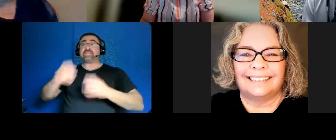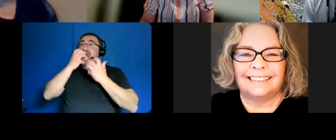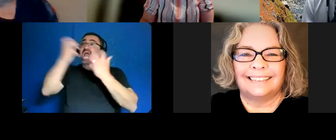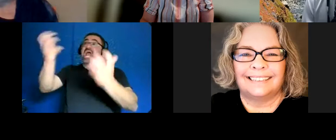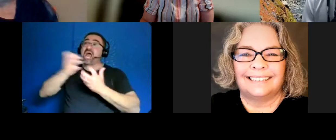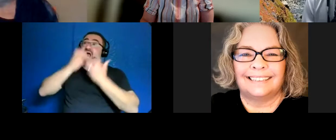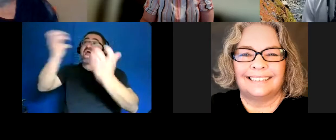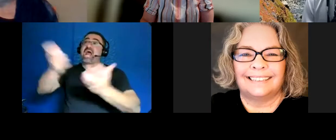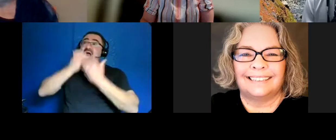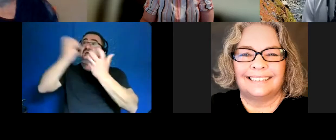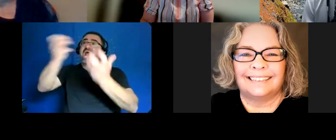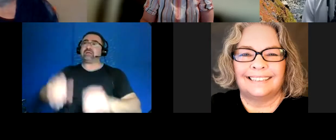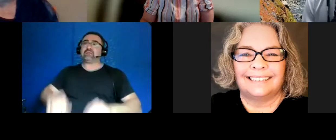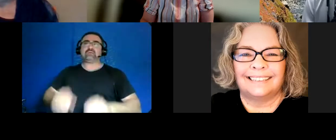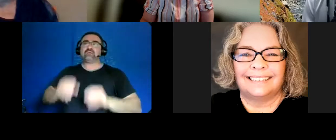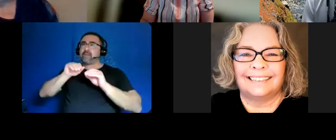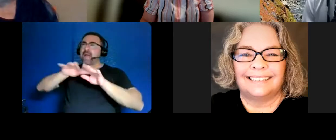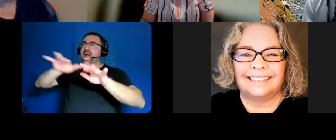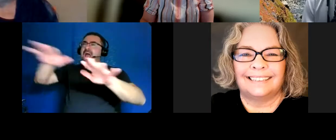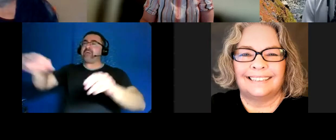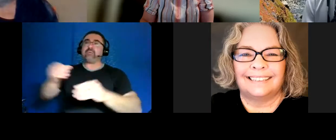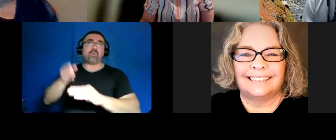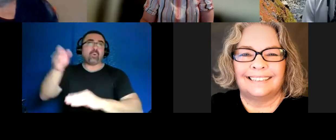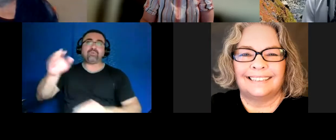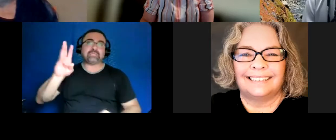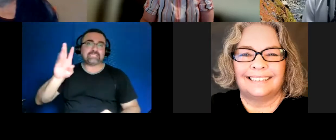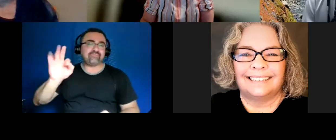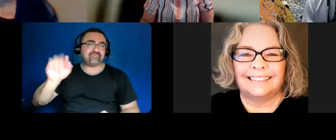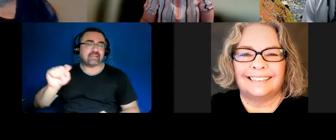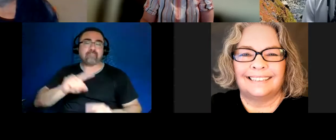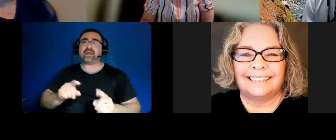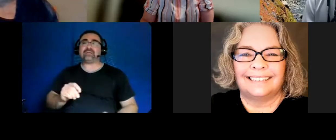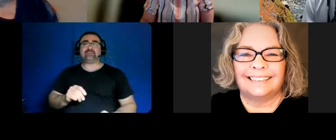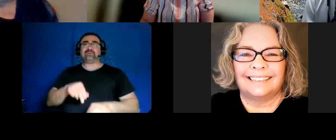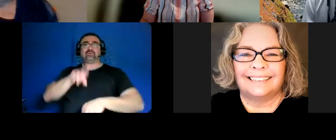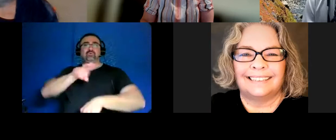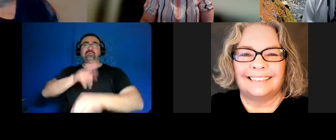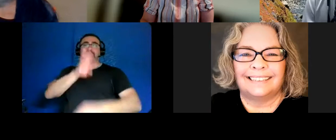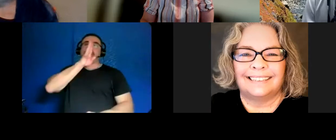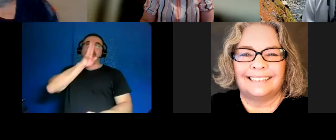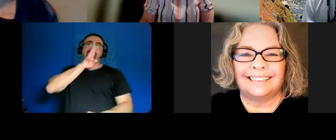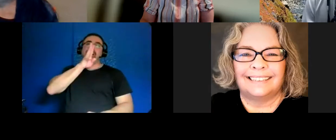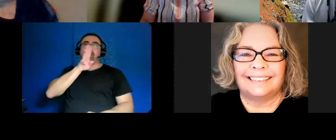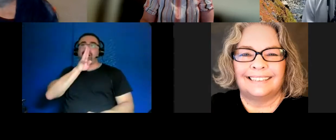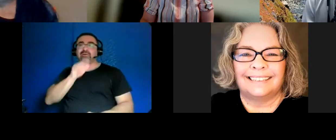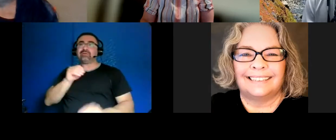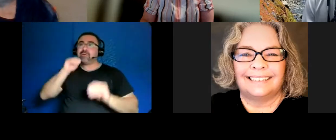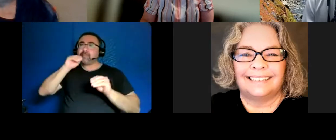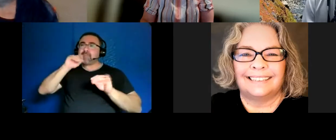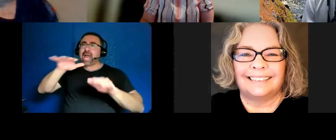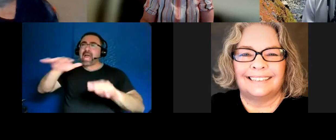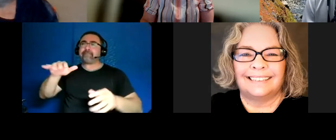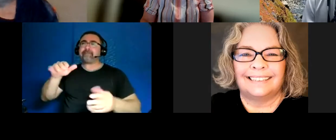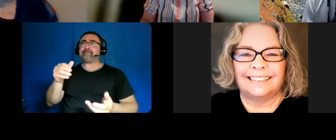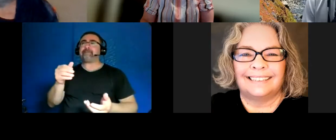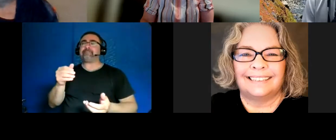that it's probably going to go more than 6 feet. But for normal speech and normal talking, It just poses